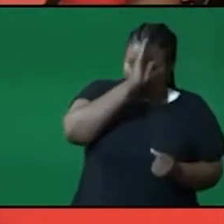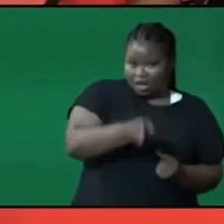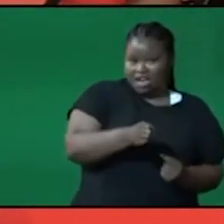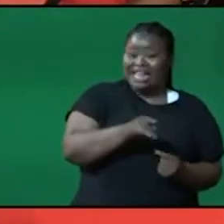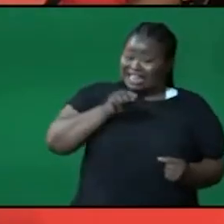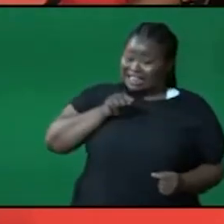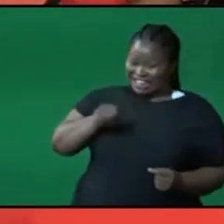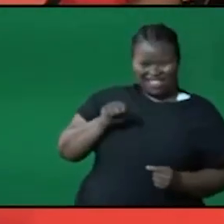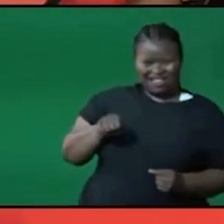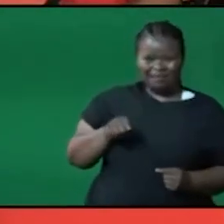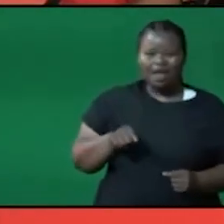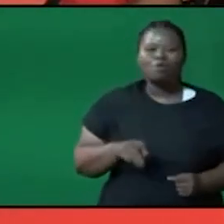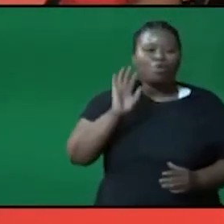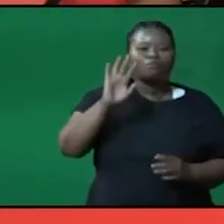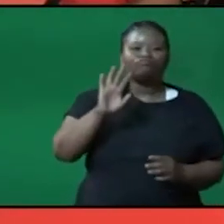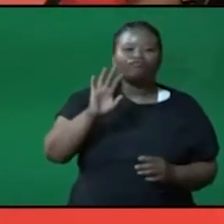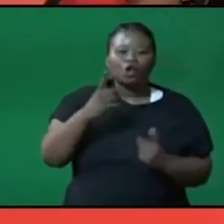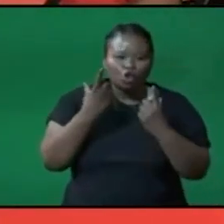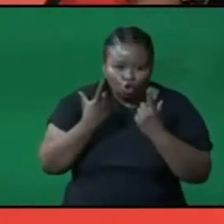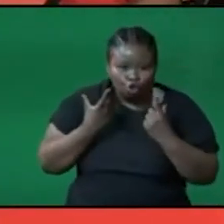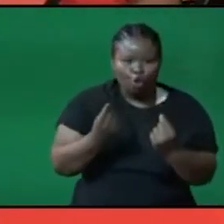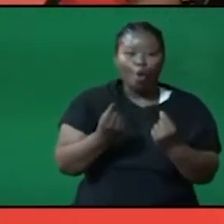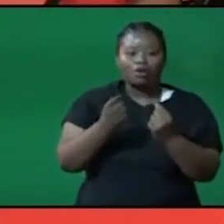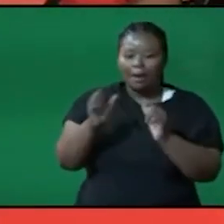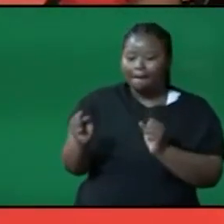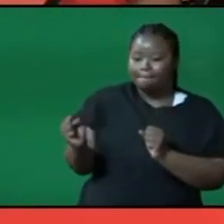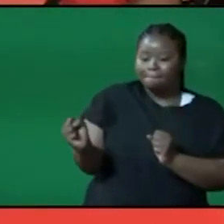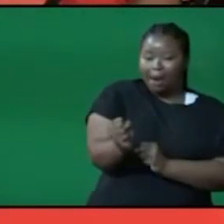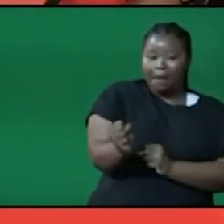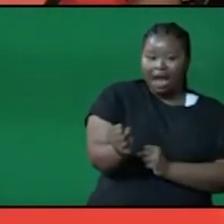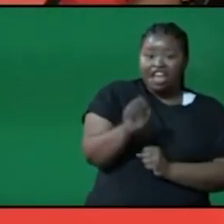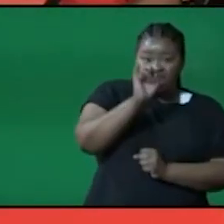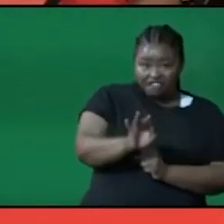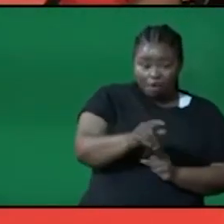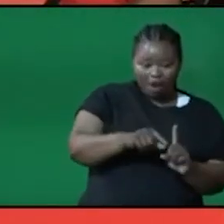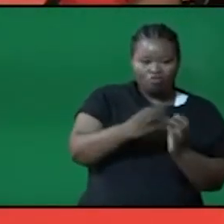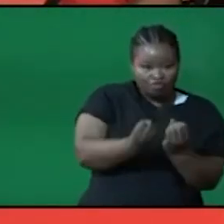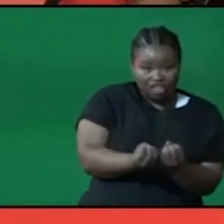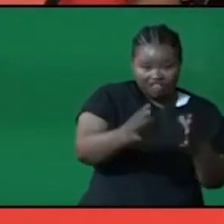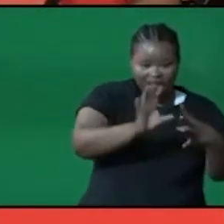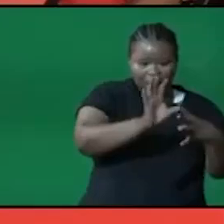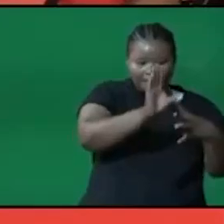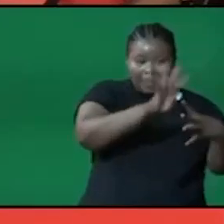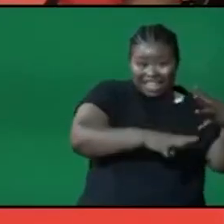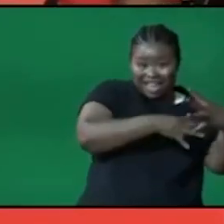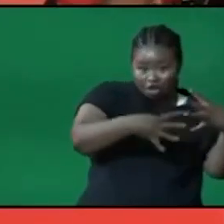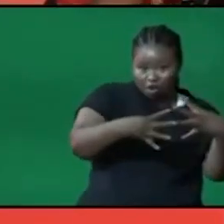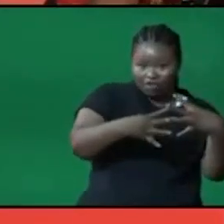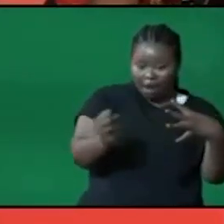But this is going to apply on the deployment. So when we issue the guidelines on